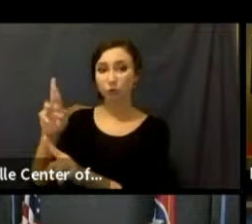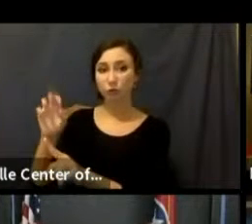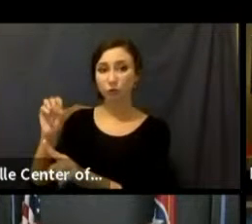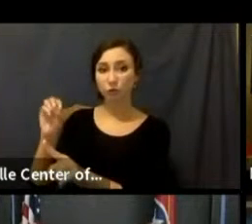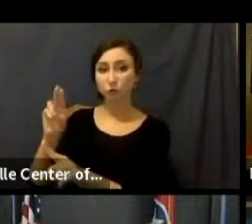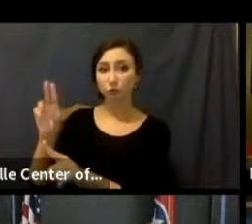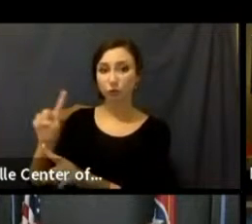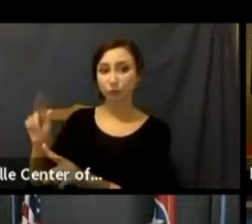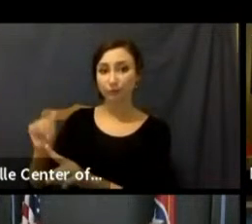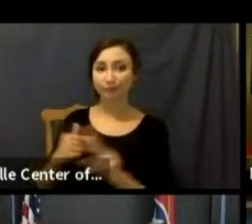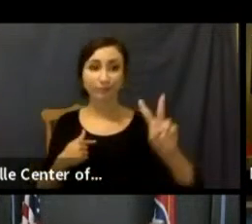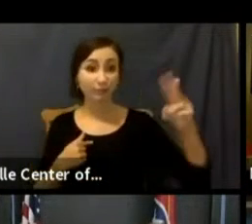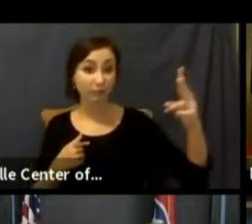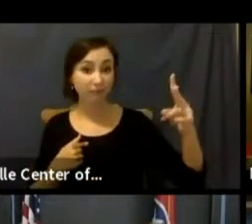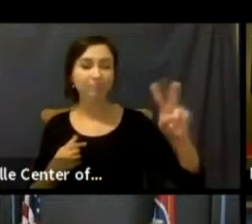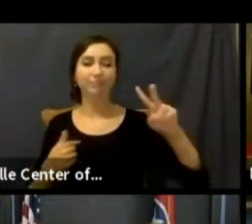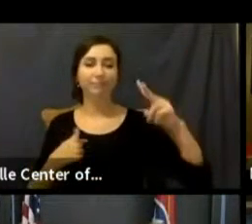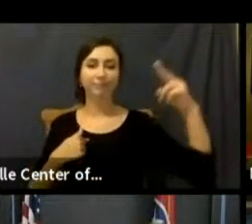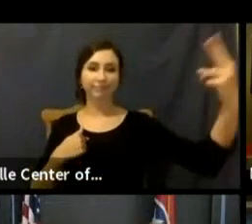And a second?